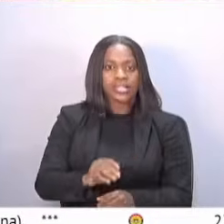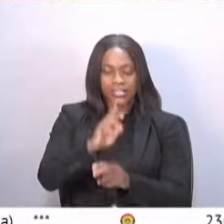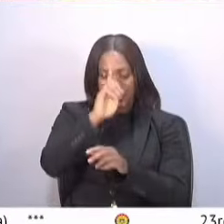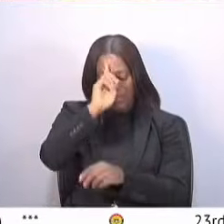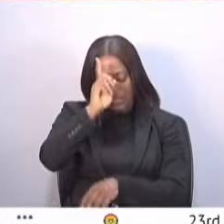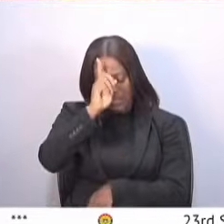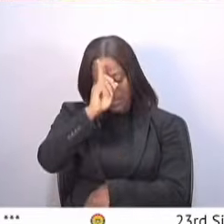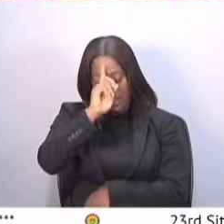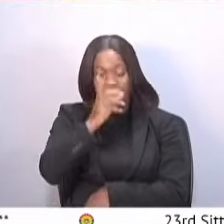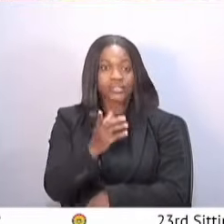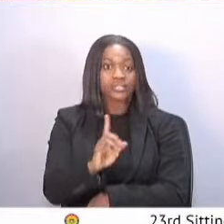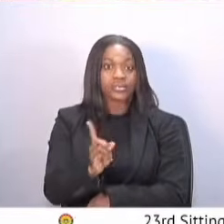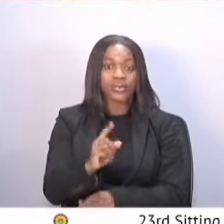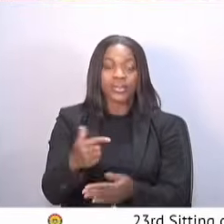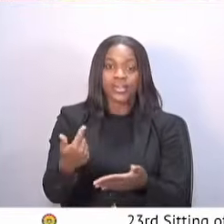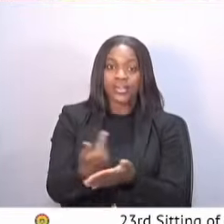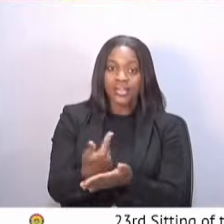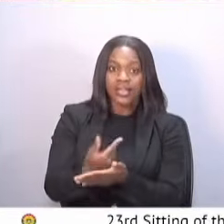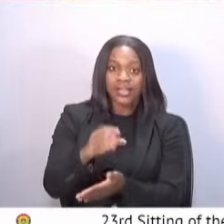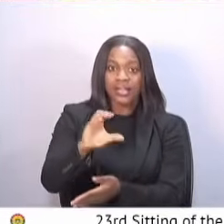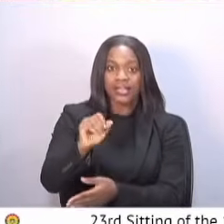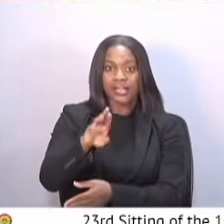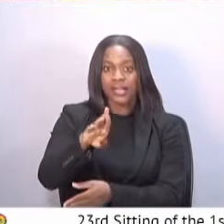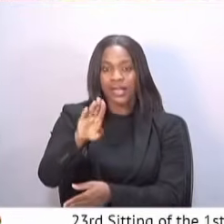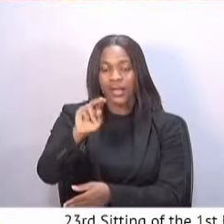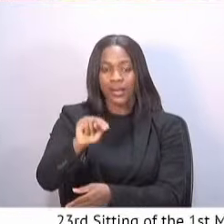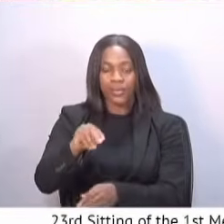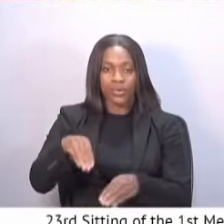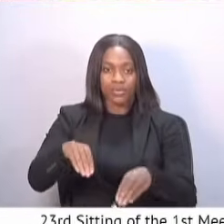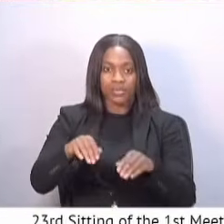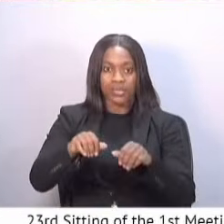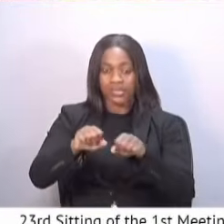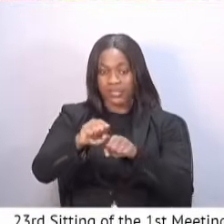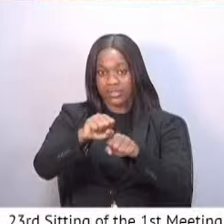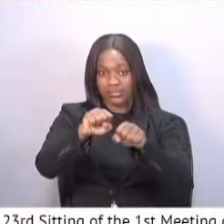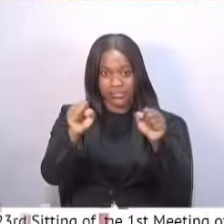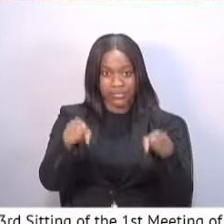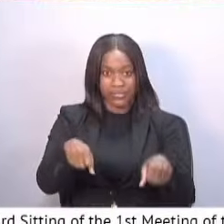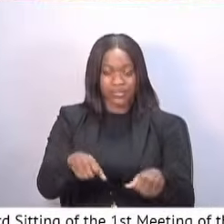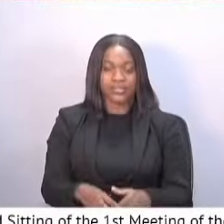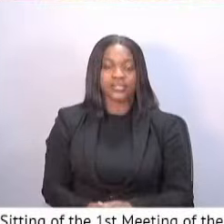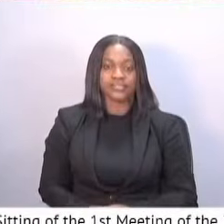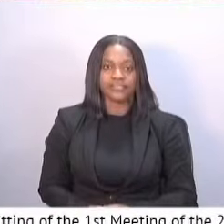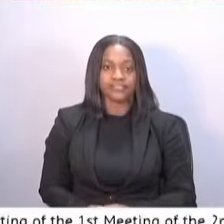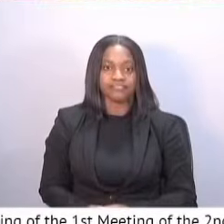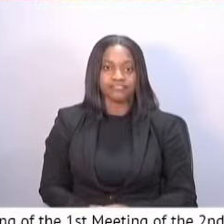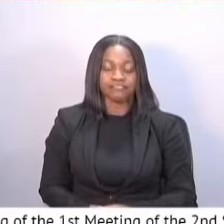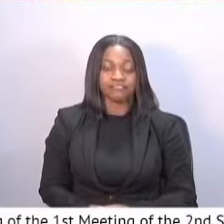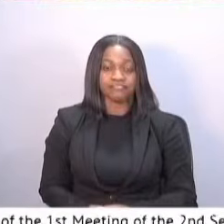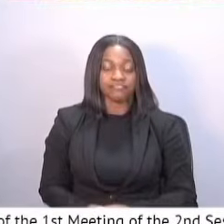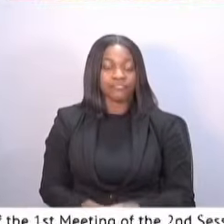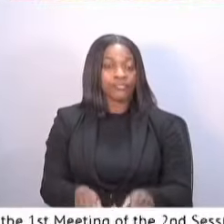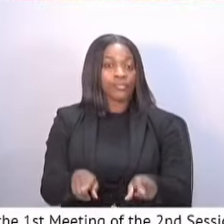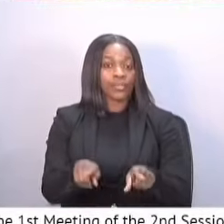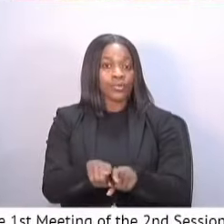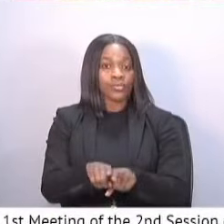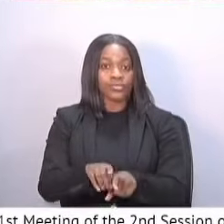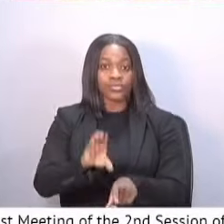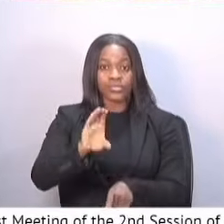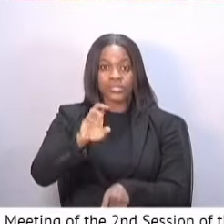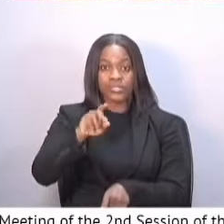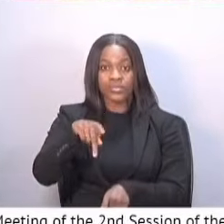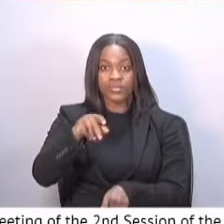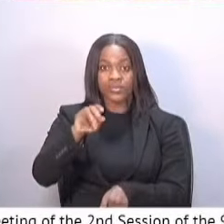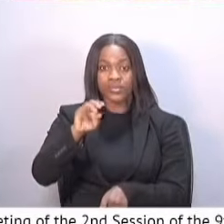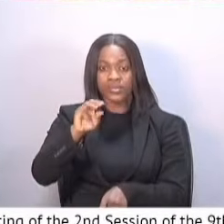integrity within Ghana's carbon market system. In addition, the EPA